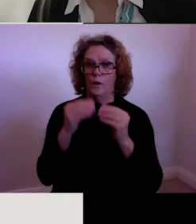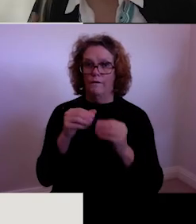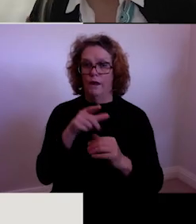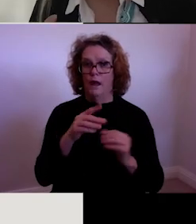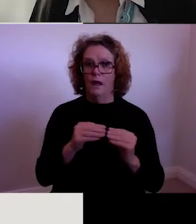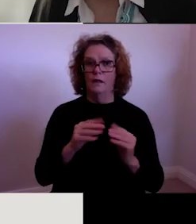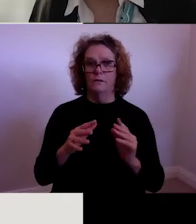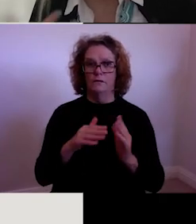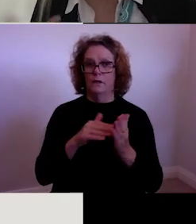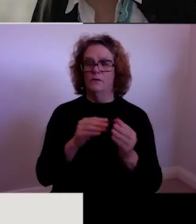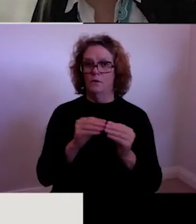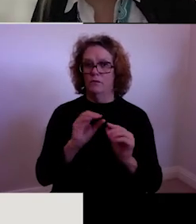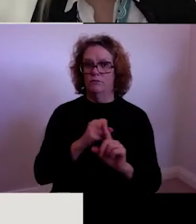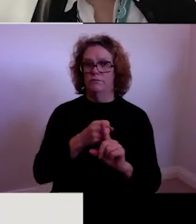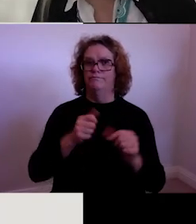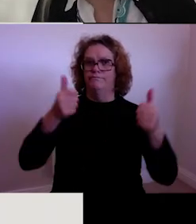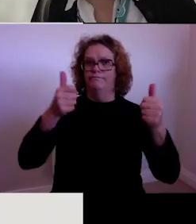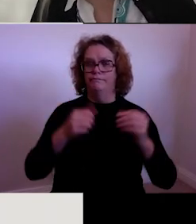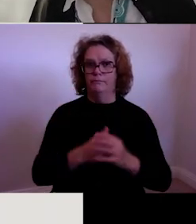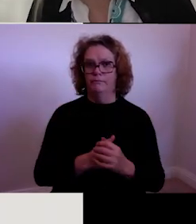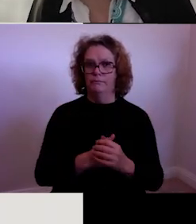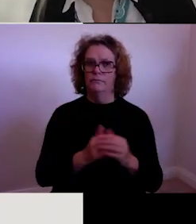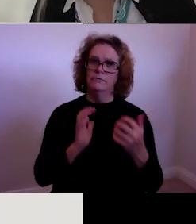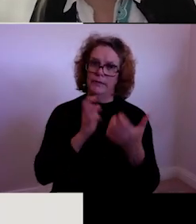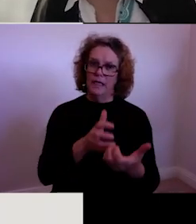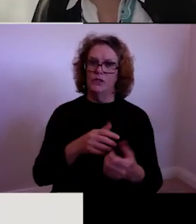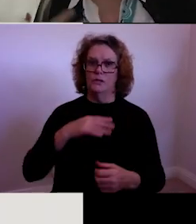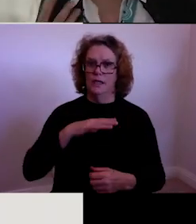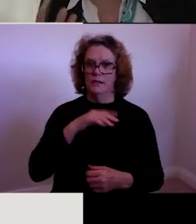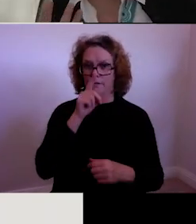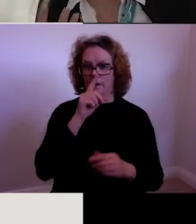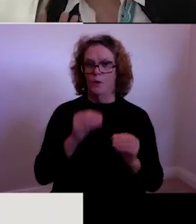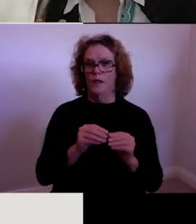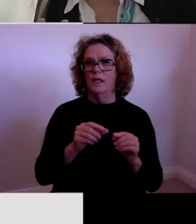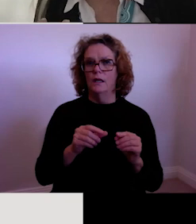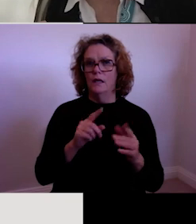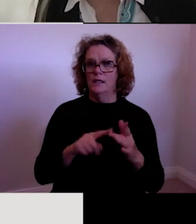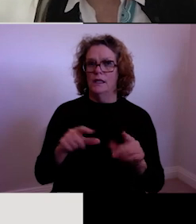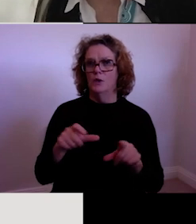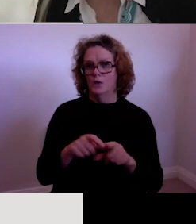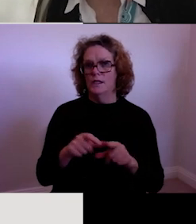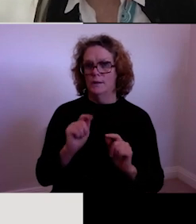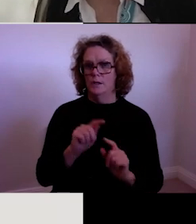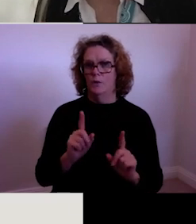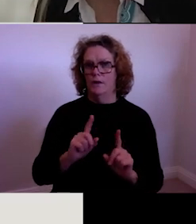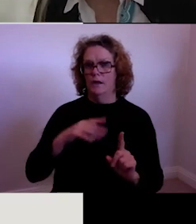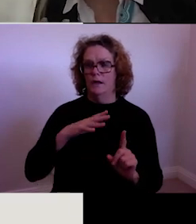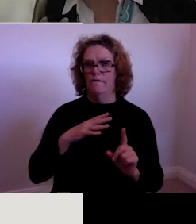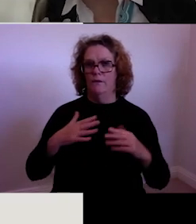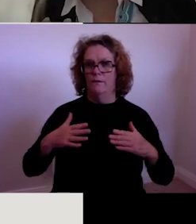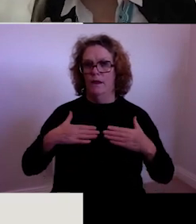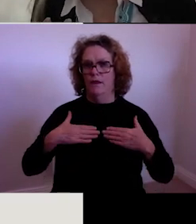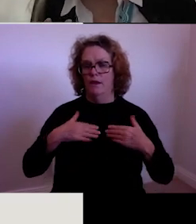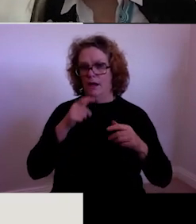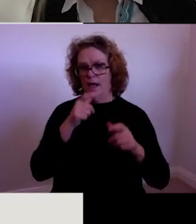preferences and the needs of people with intellectual disability. So that's our summary of what we have seen in